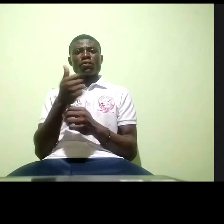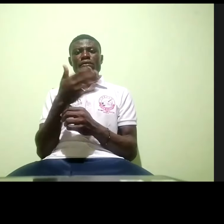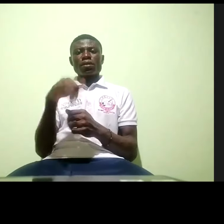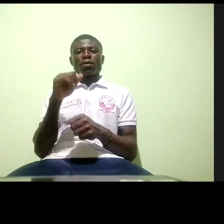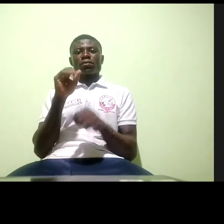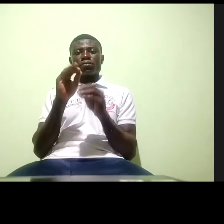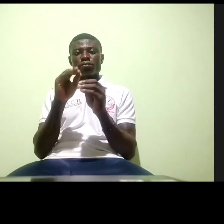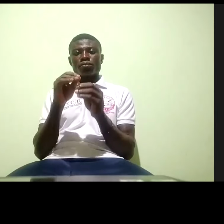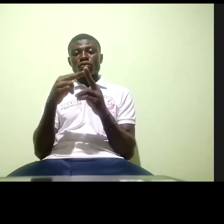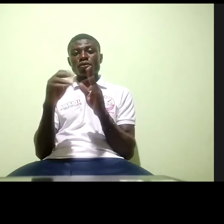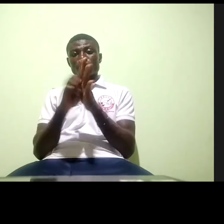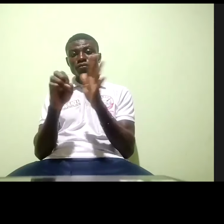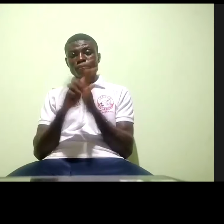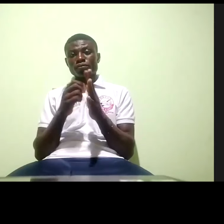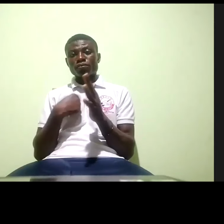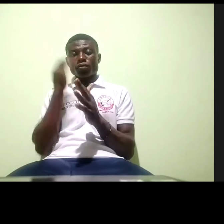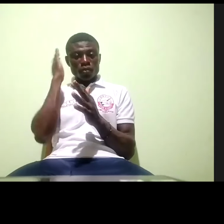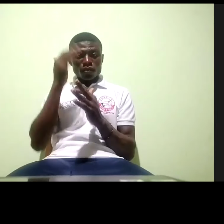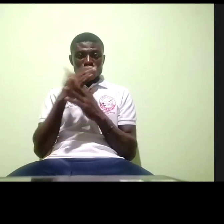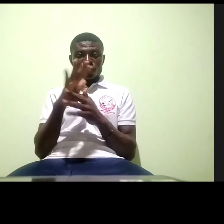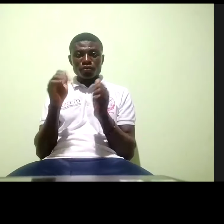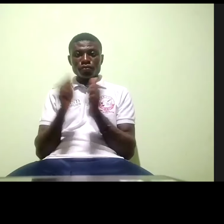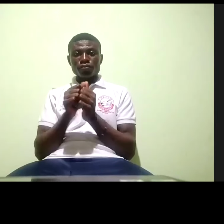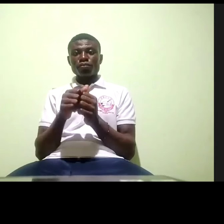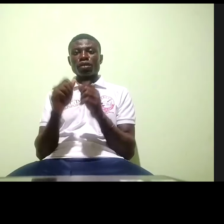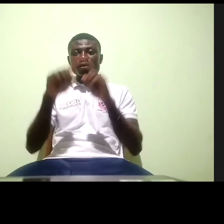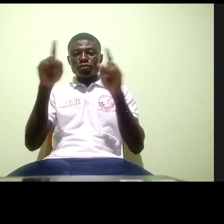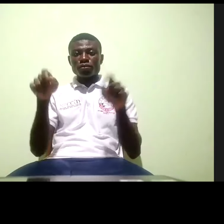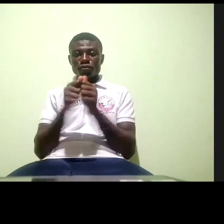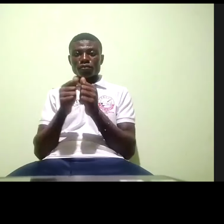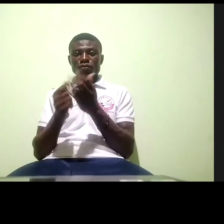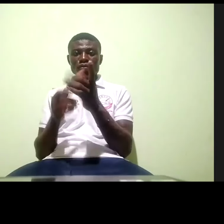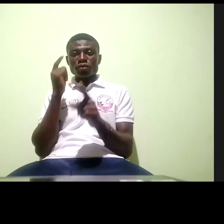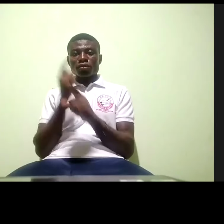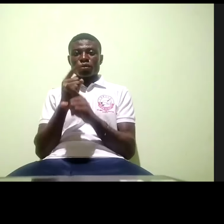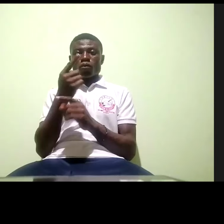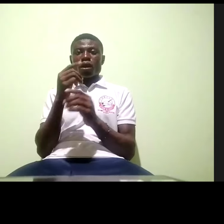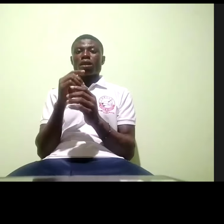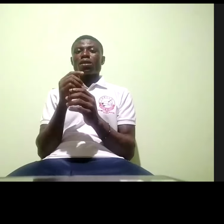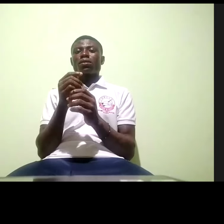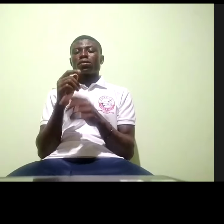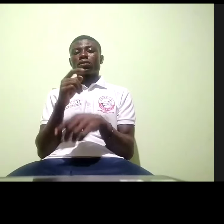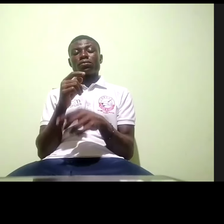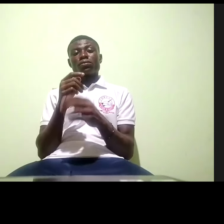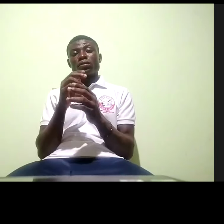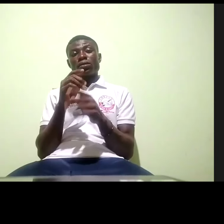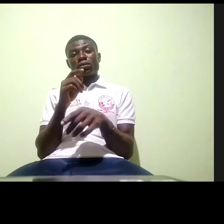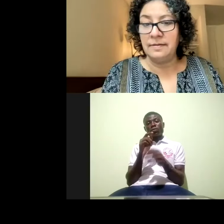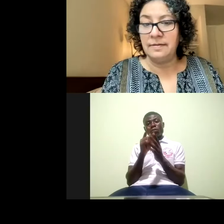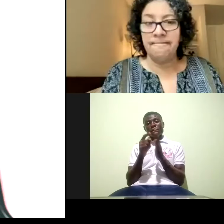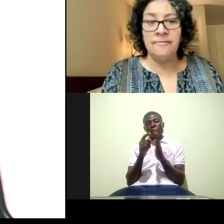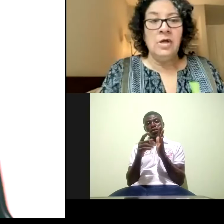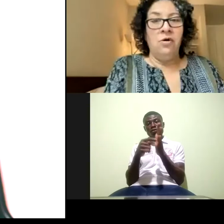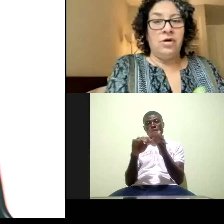for example, let me share my screen for just one moment and show you a couple of